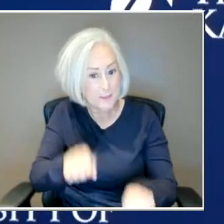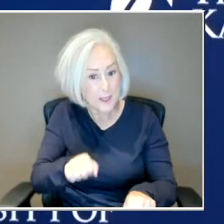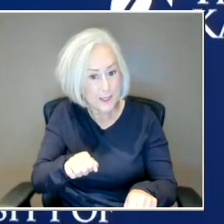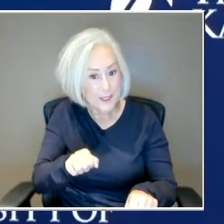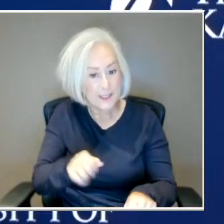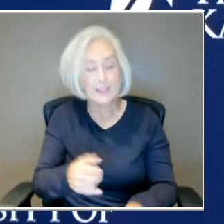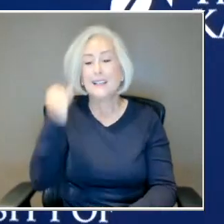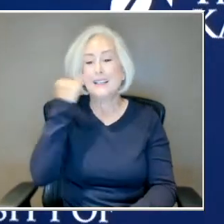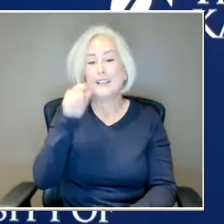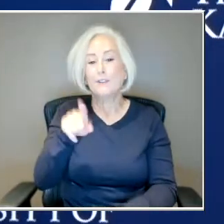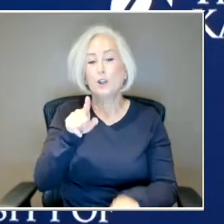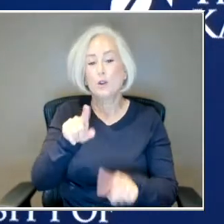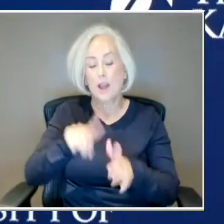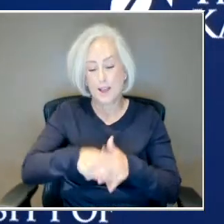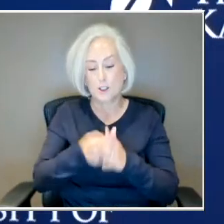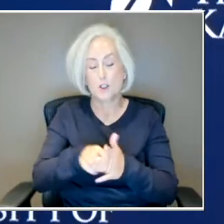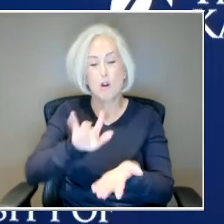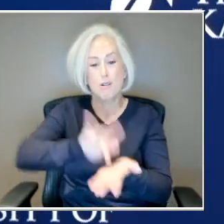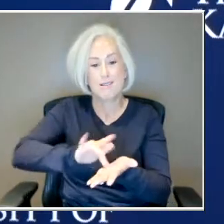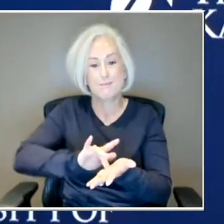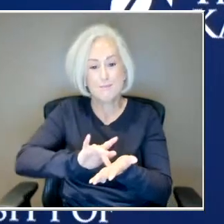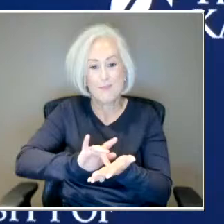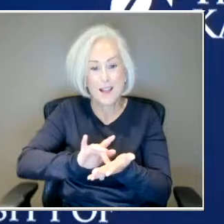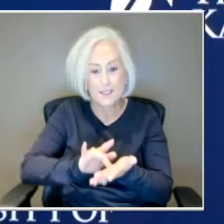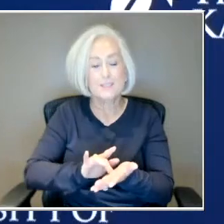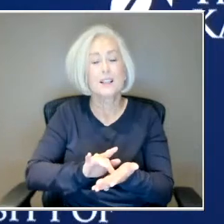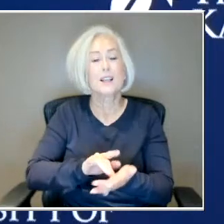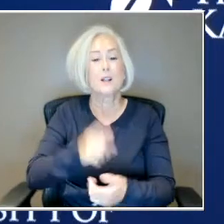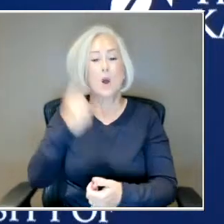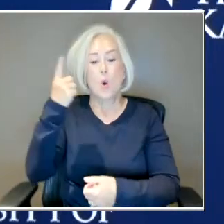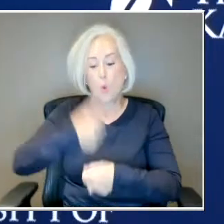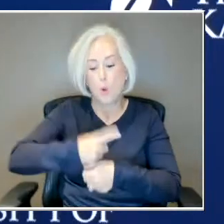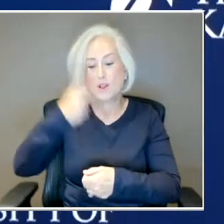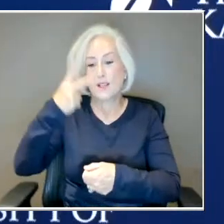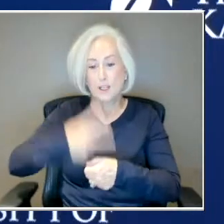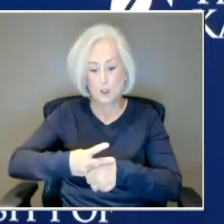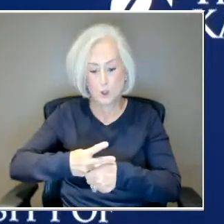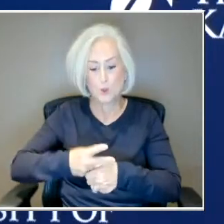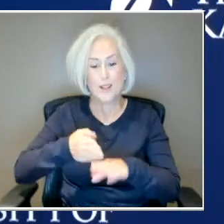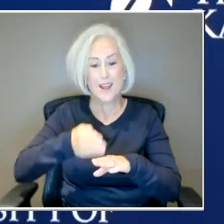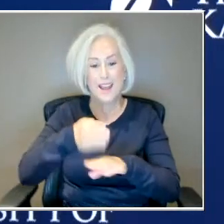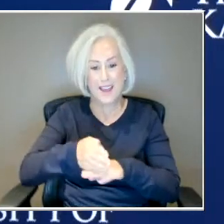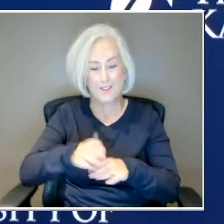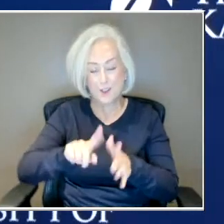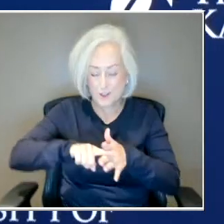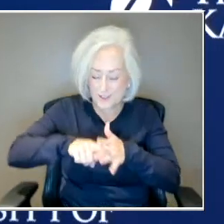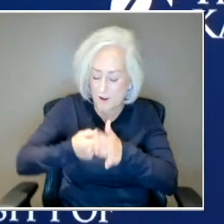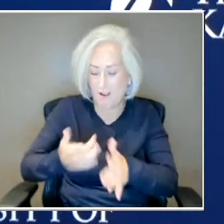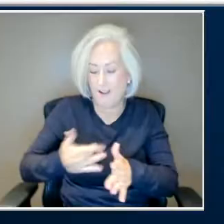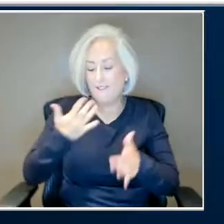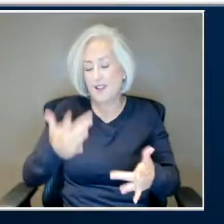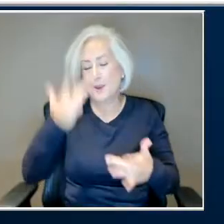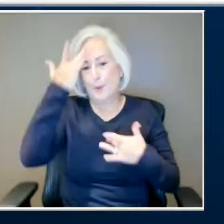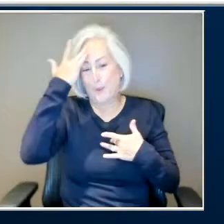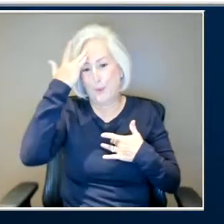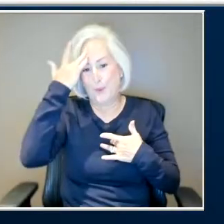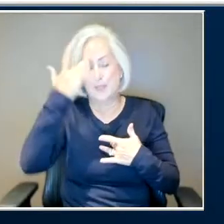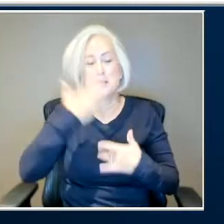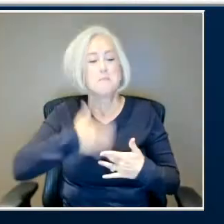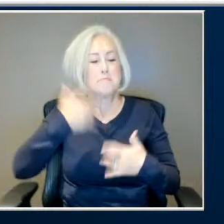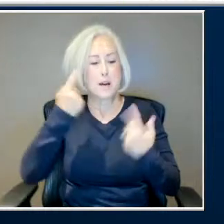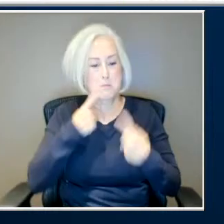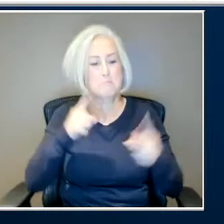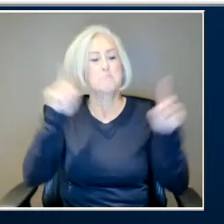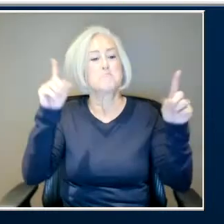these antiviral medications between 1 to 2 days of symptom onset, it's really more efficacious. Are there any other new